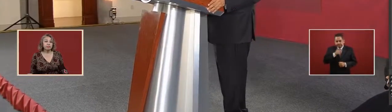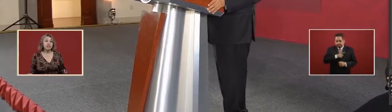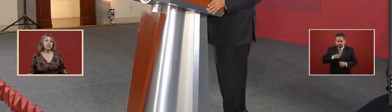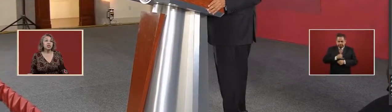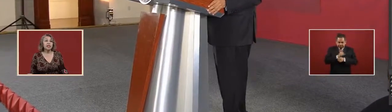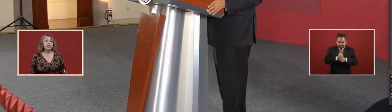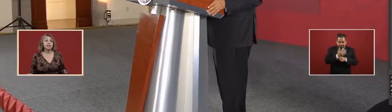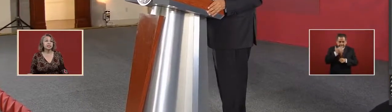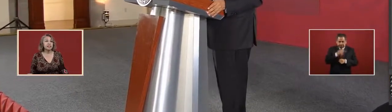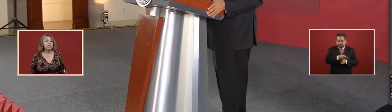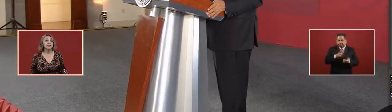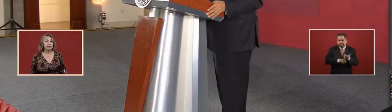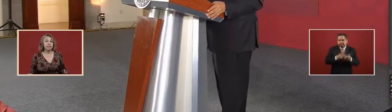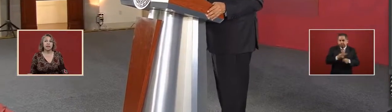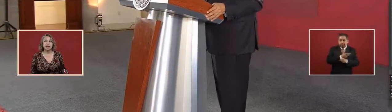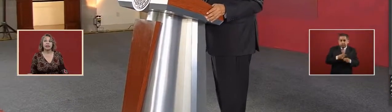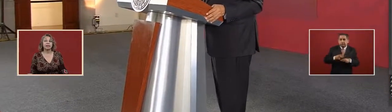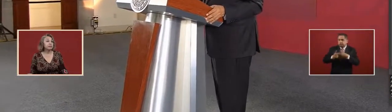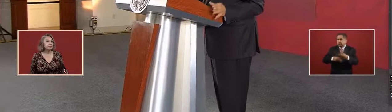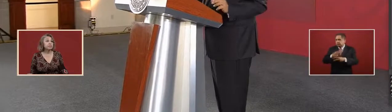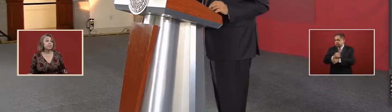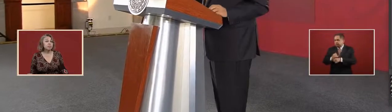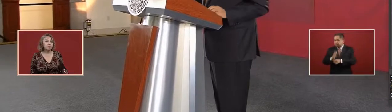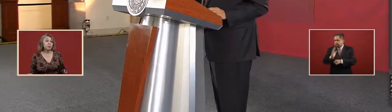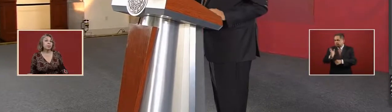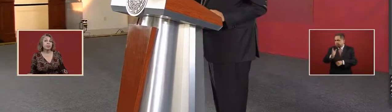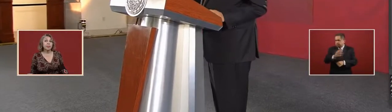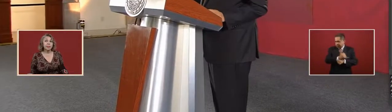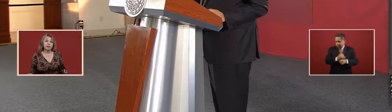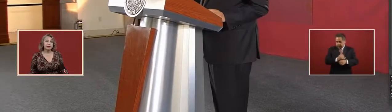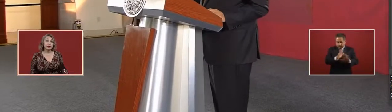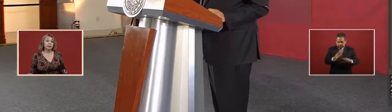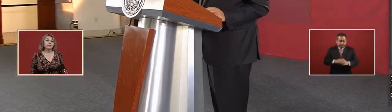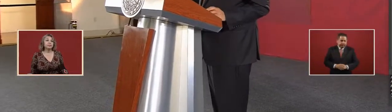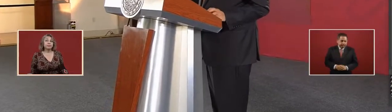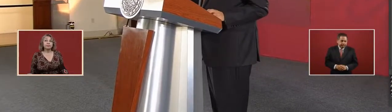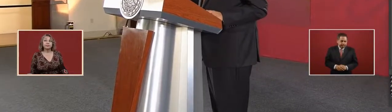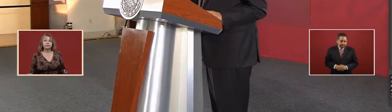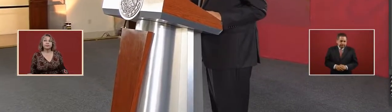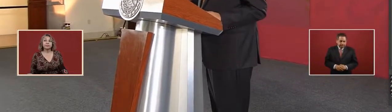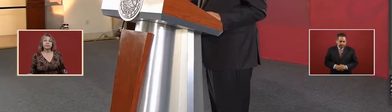investigar bien. So yes, el let's investigate. Y se está, haciendo.